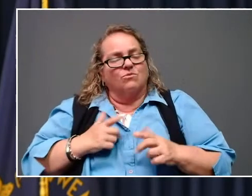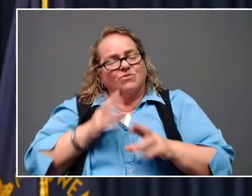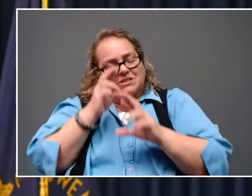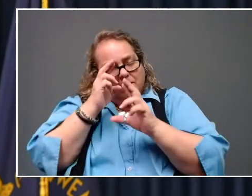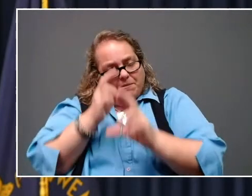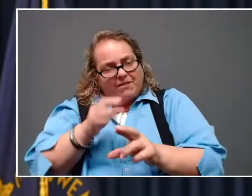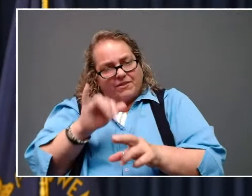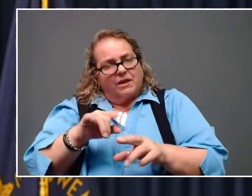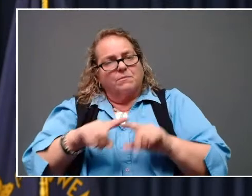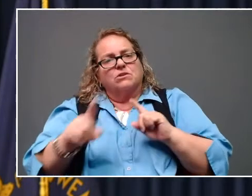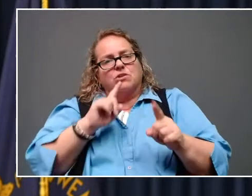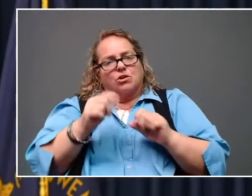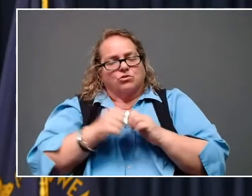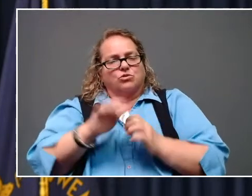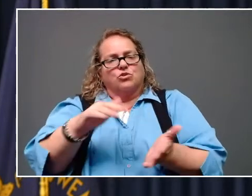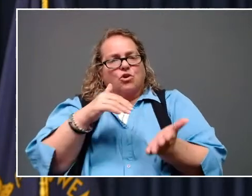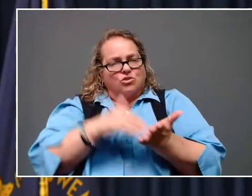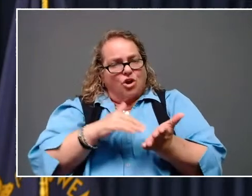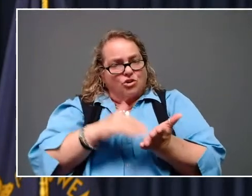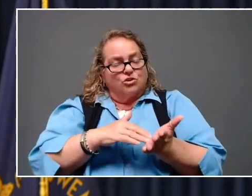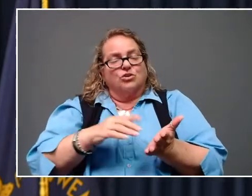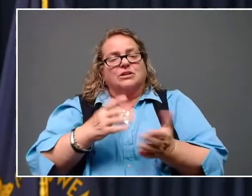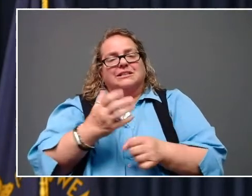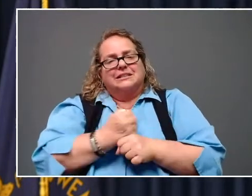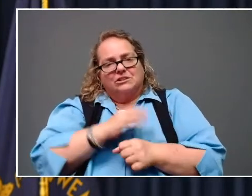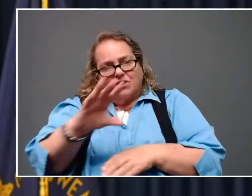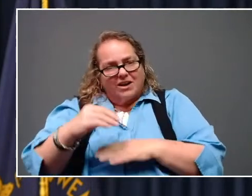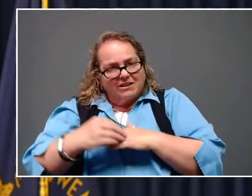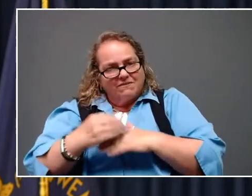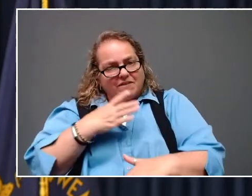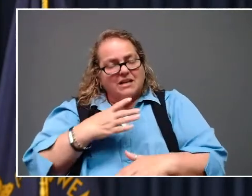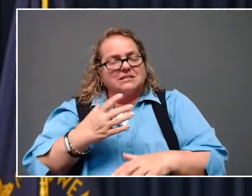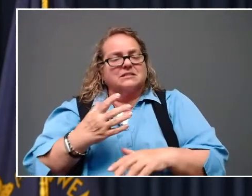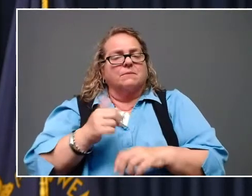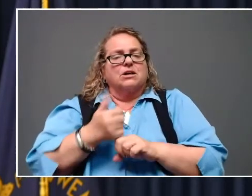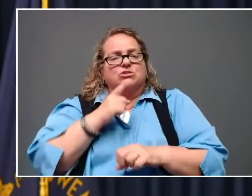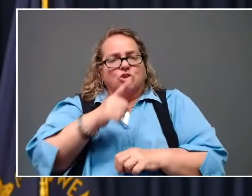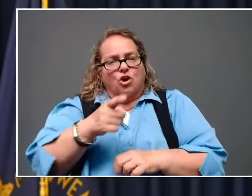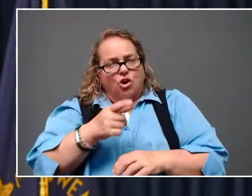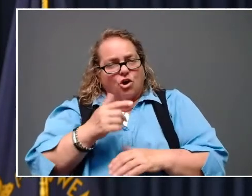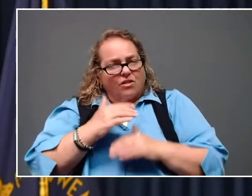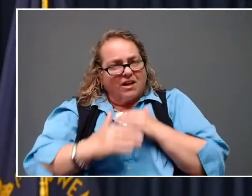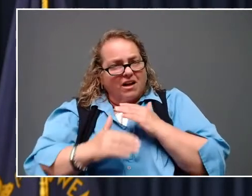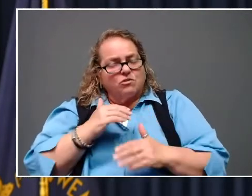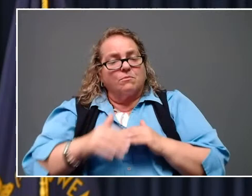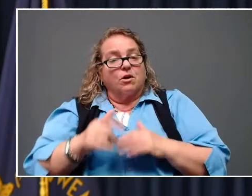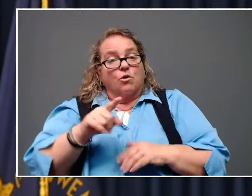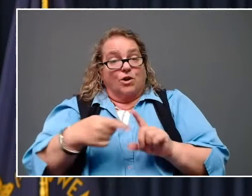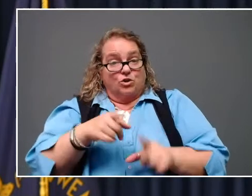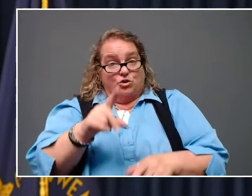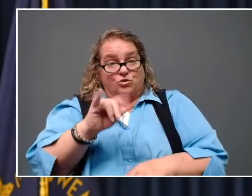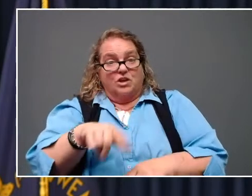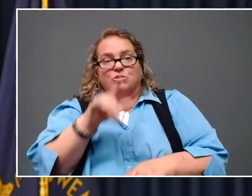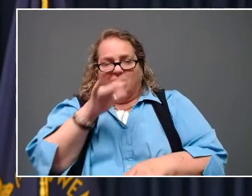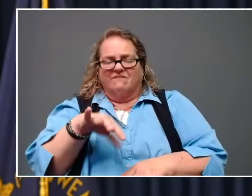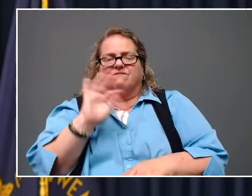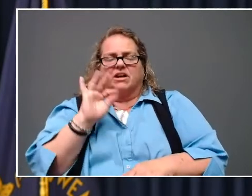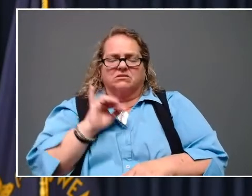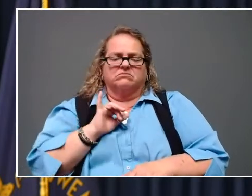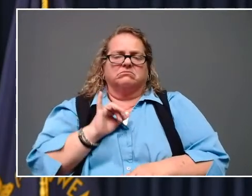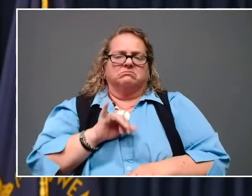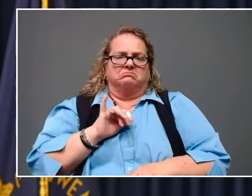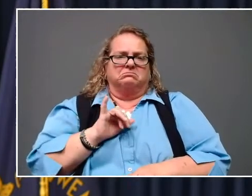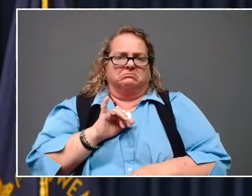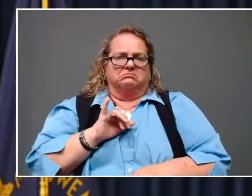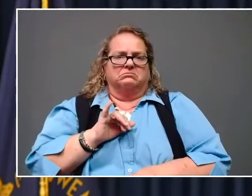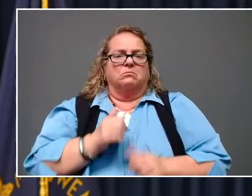to your pediatrician, seek their advice, and make sure you're comfortable. But I think when you do that, you will find that overwhelmingly the pediatricians